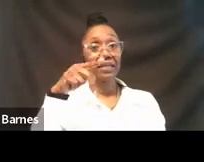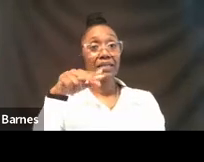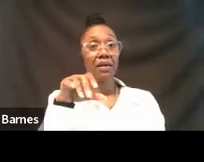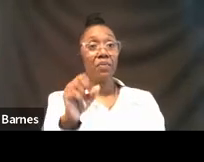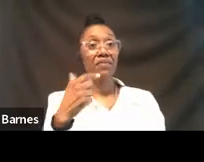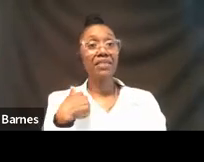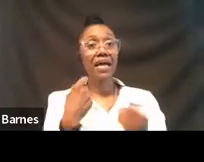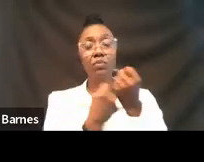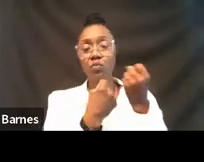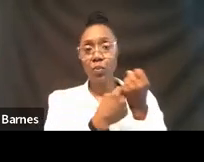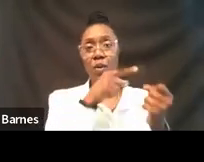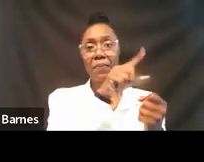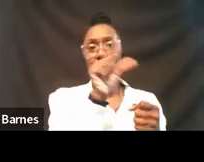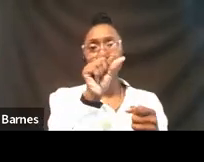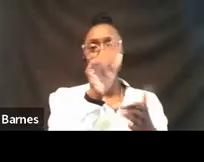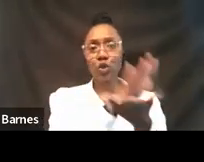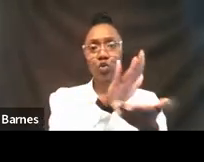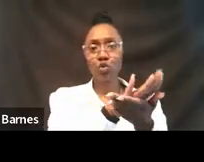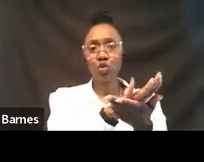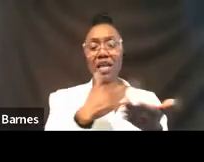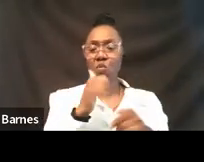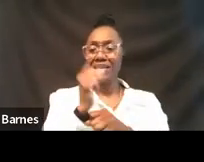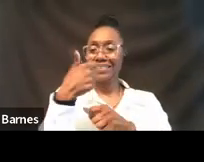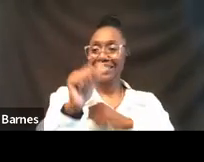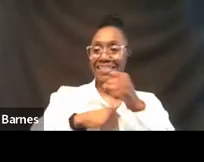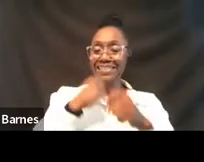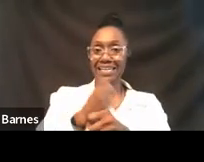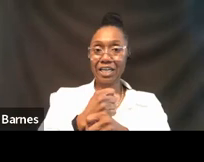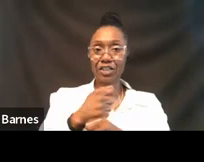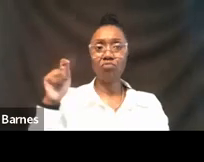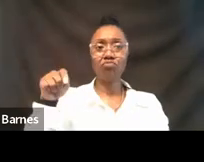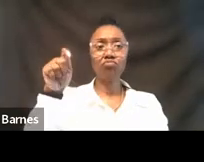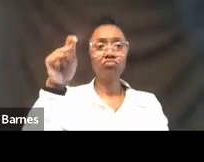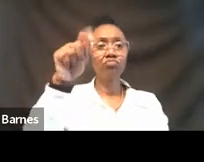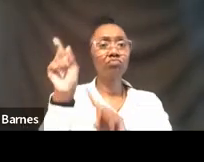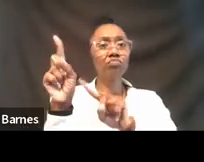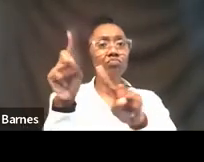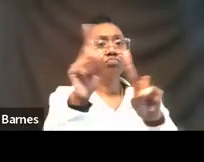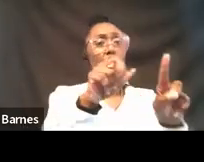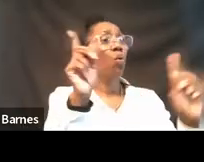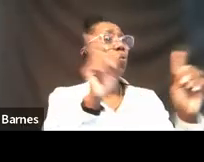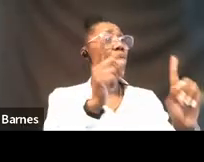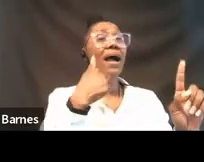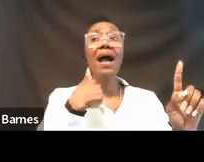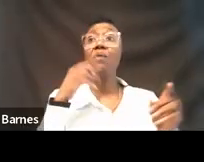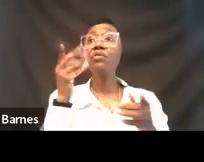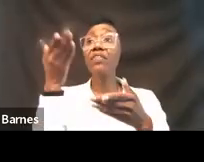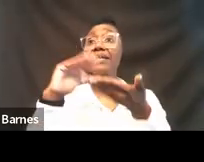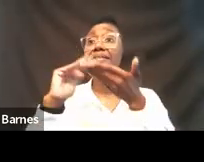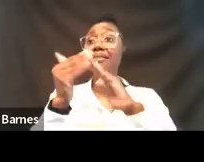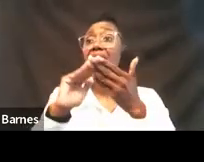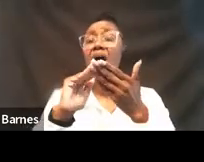in the schools. And one thing that I noticed was that depending on what area of town I was in, it was always very